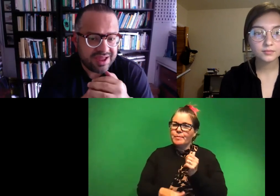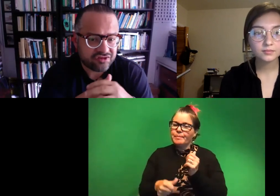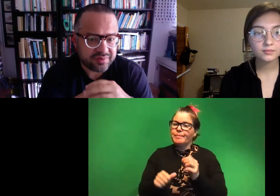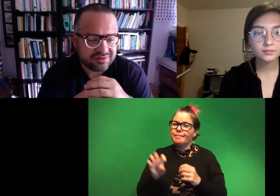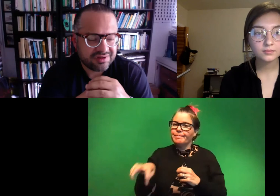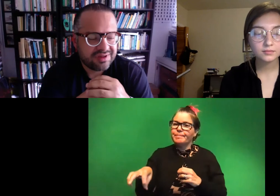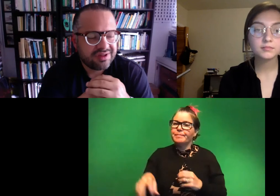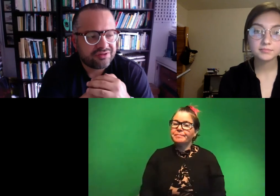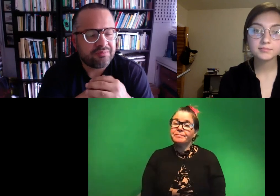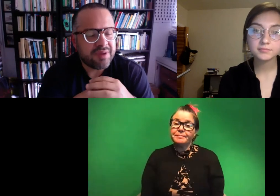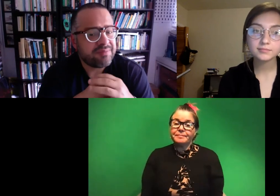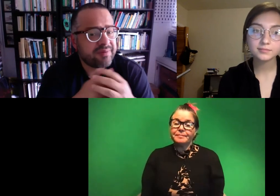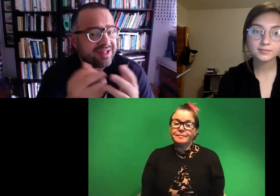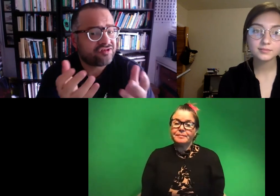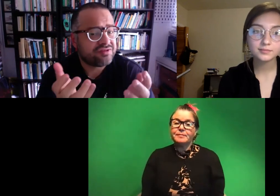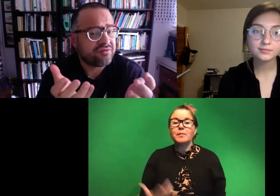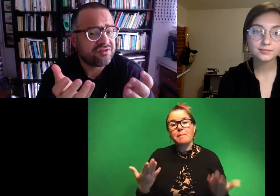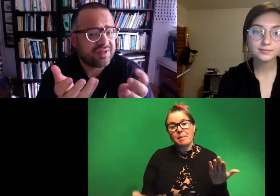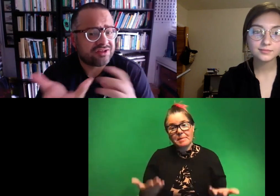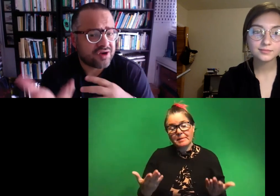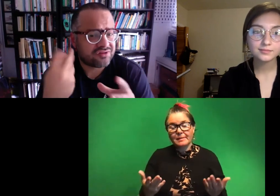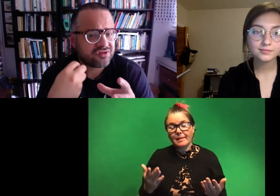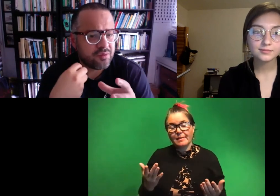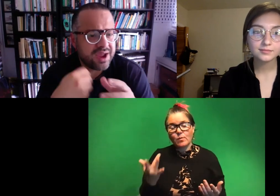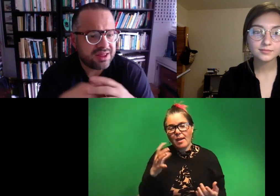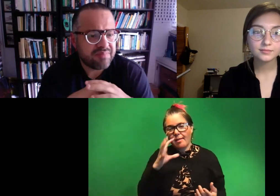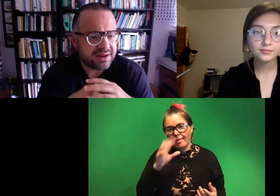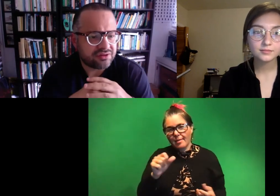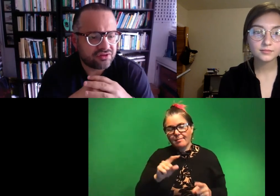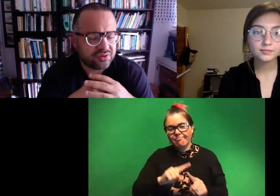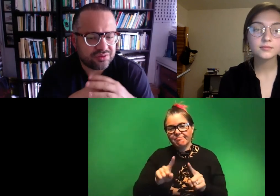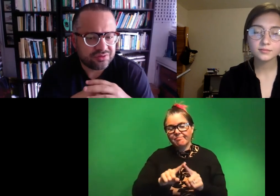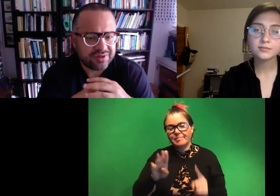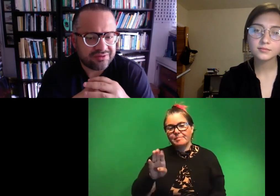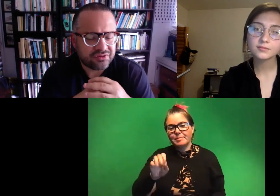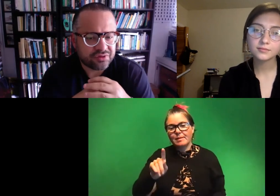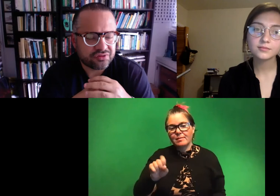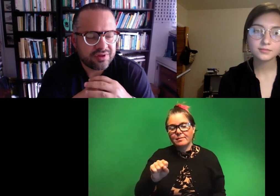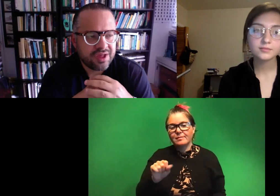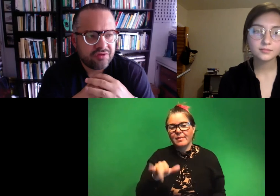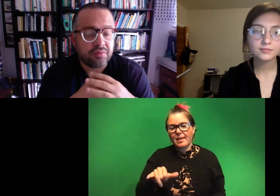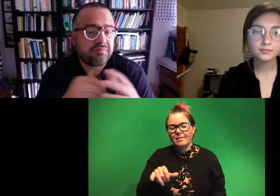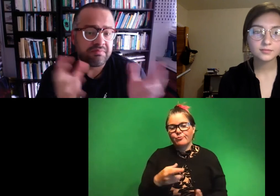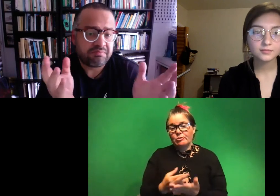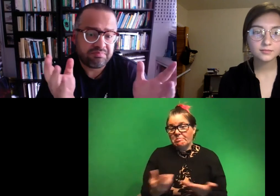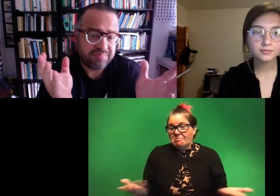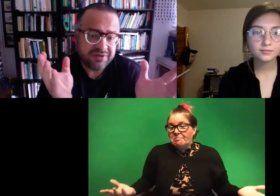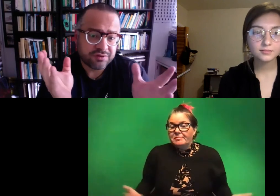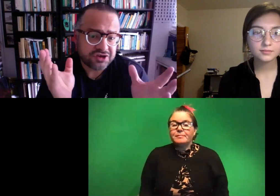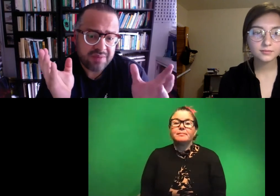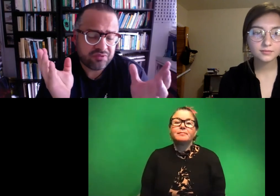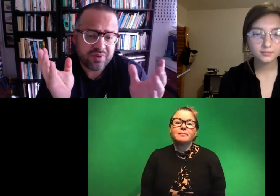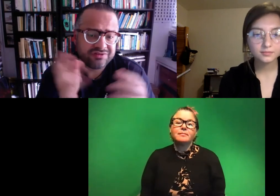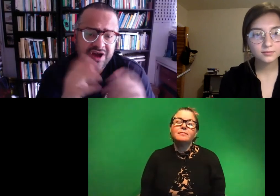human excrement. So maybe that's the reason that attracts so many beetles to that resource. So